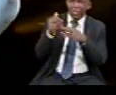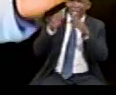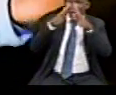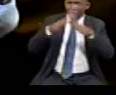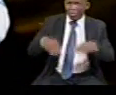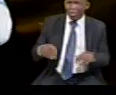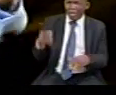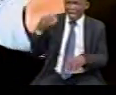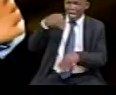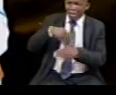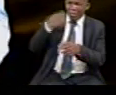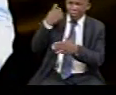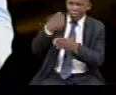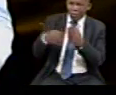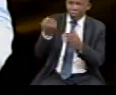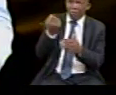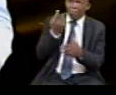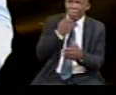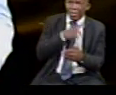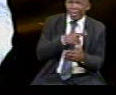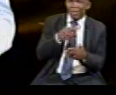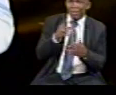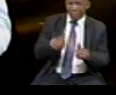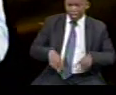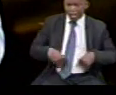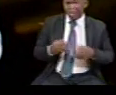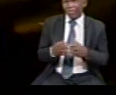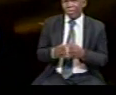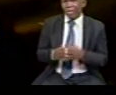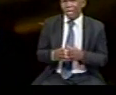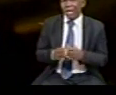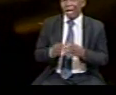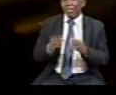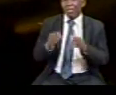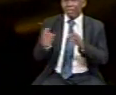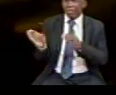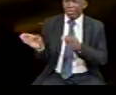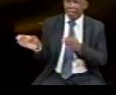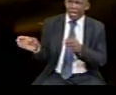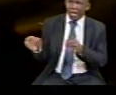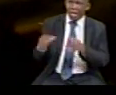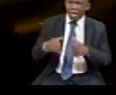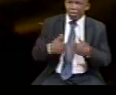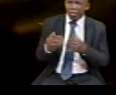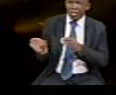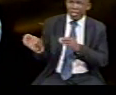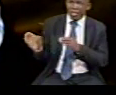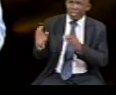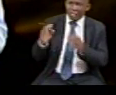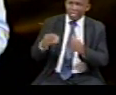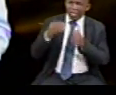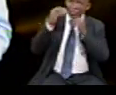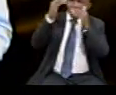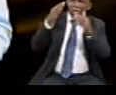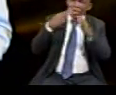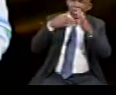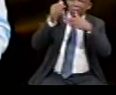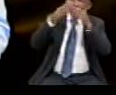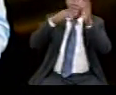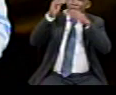money in the right way to build the building? Did they exalt the building above the things of